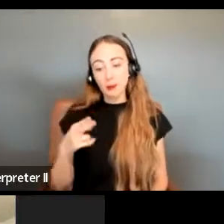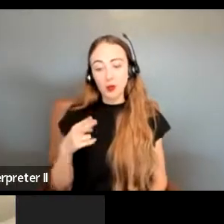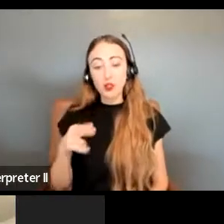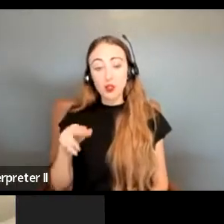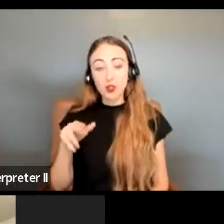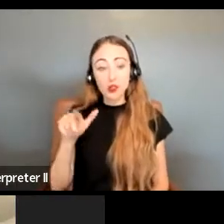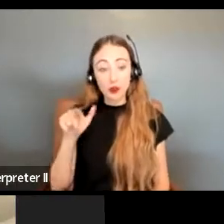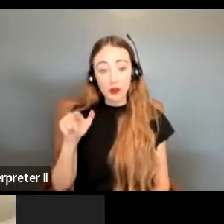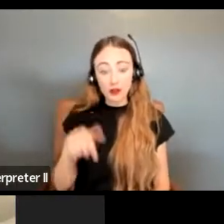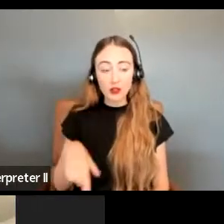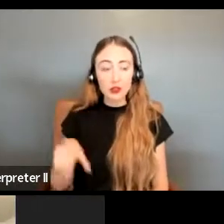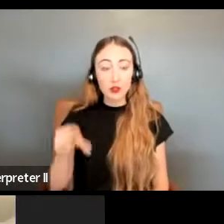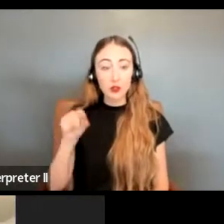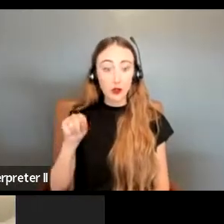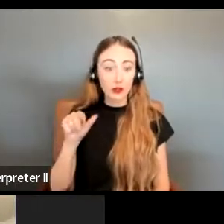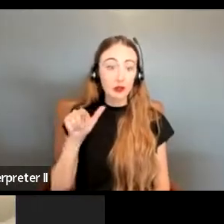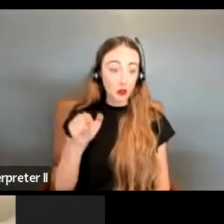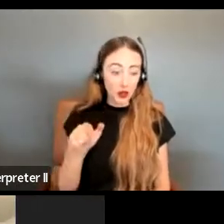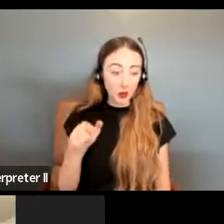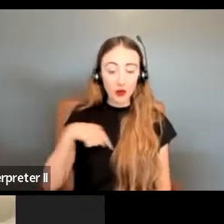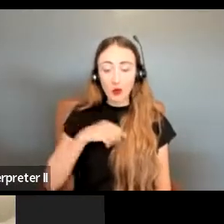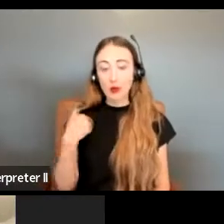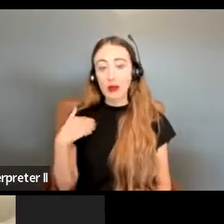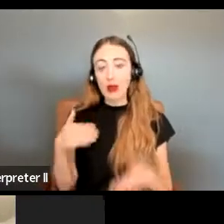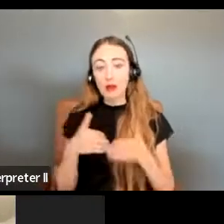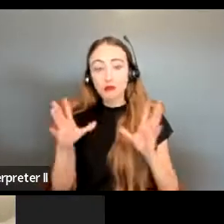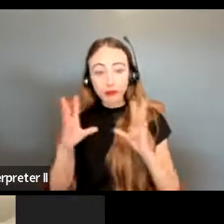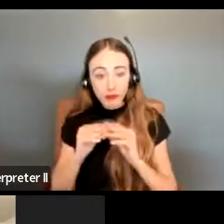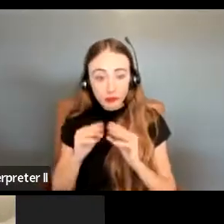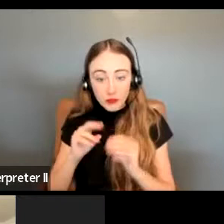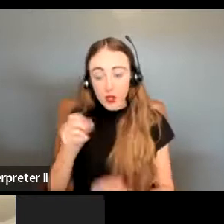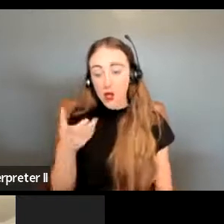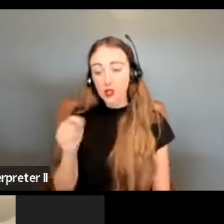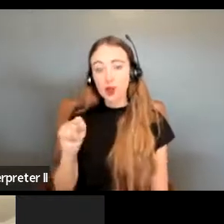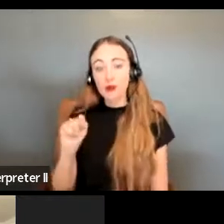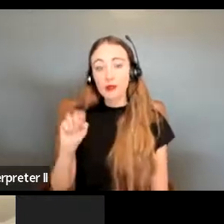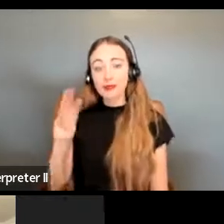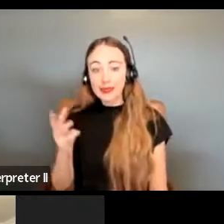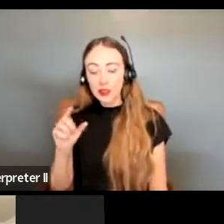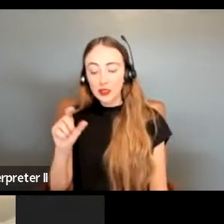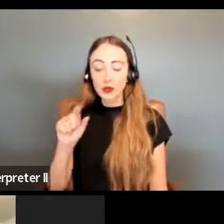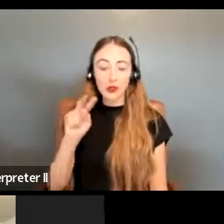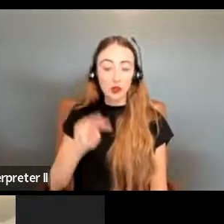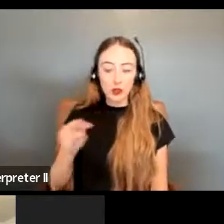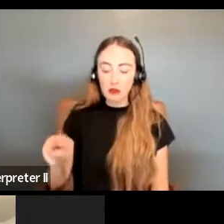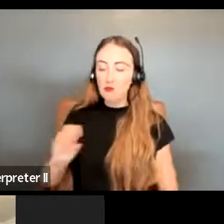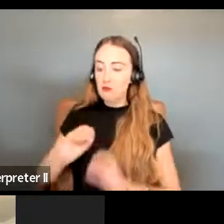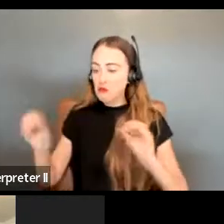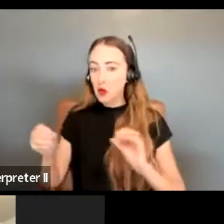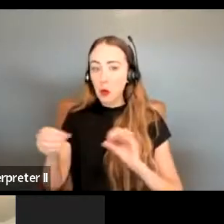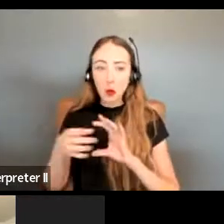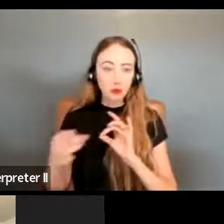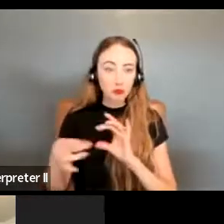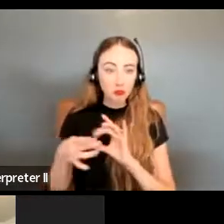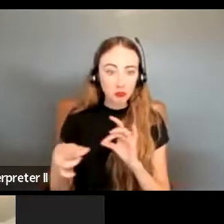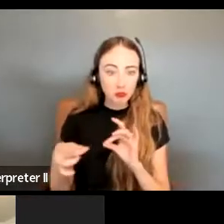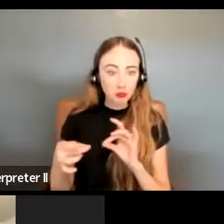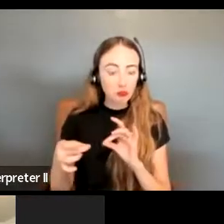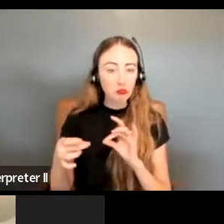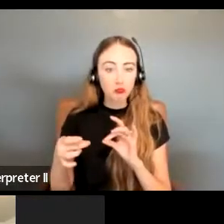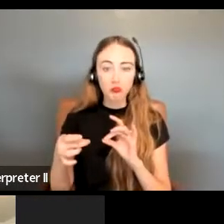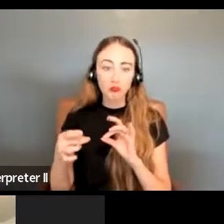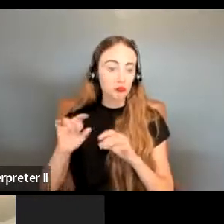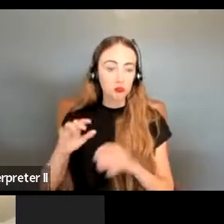2021. The Committee of the Whole held a hearing on October 6, 2022. The committee has received no testimony or comments